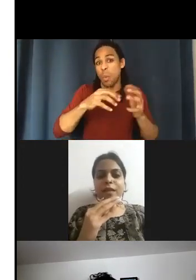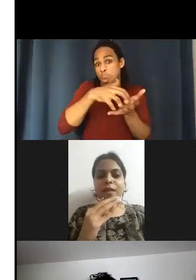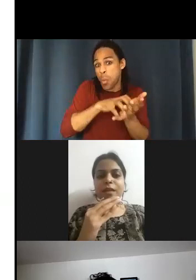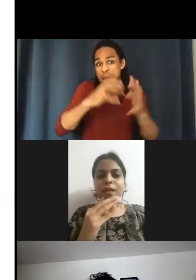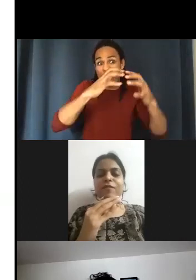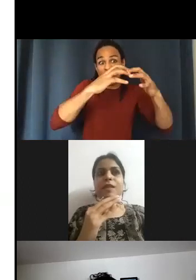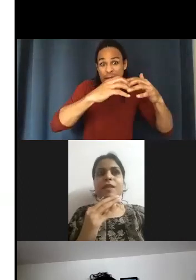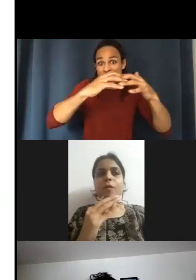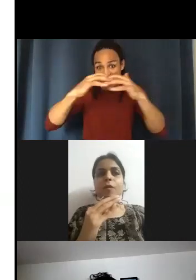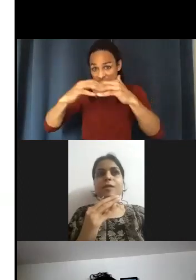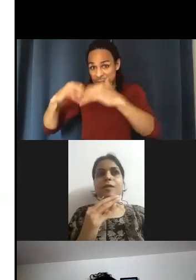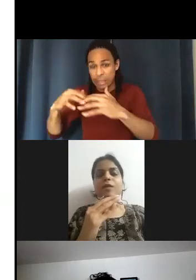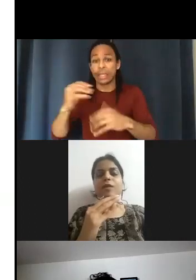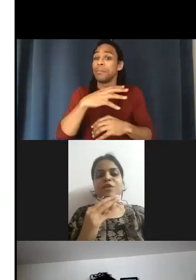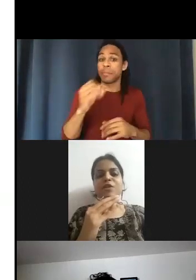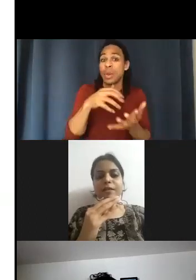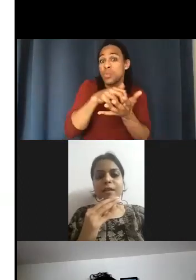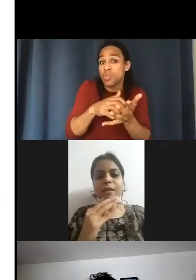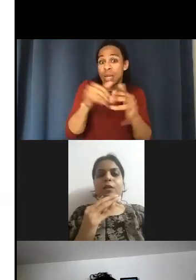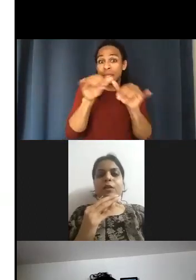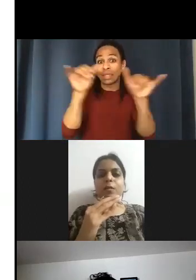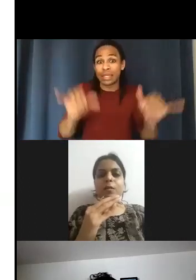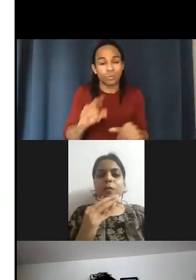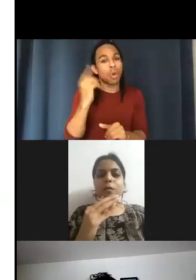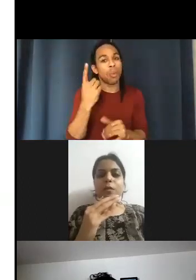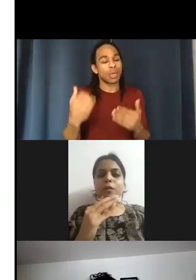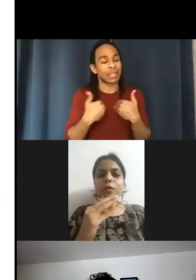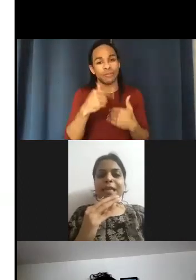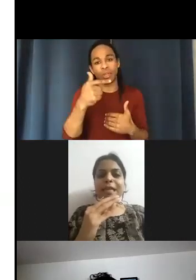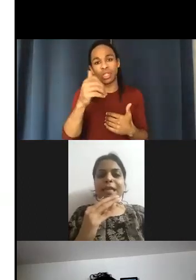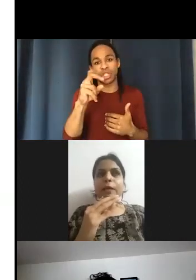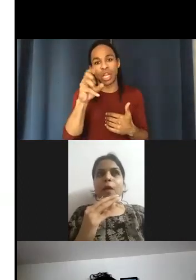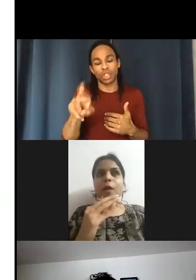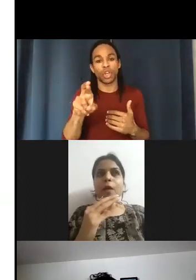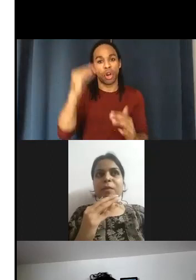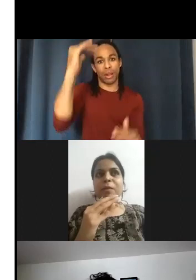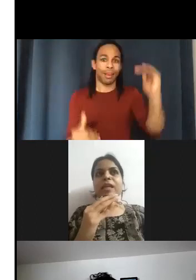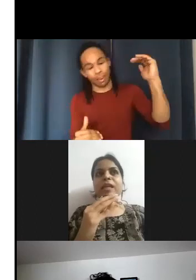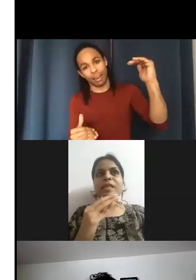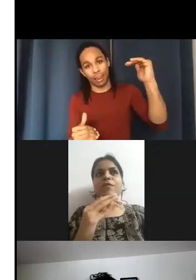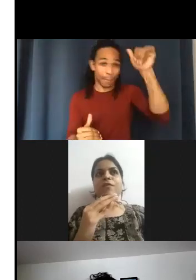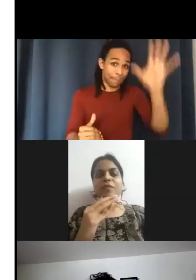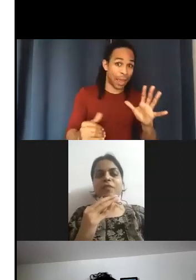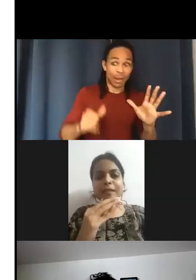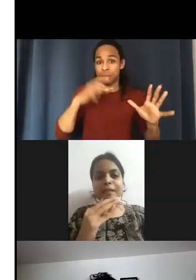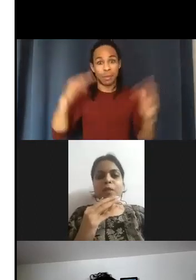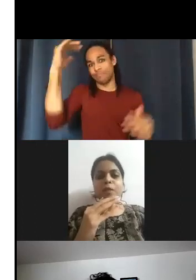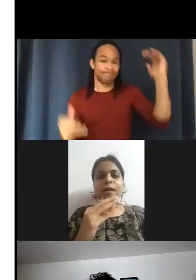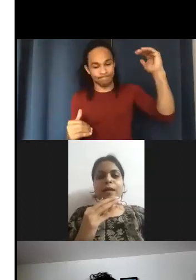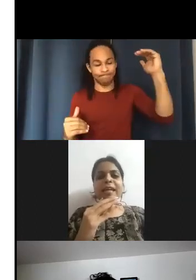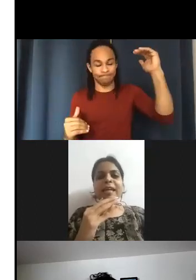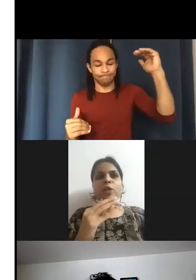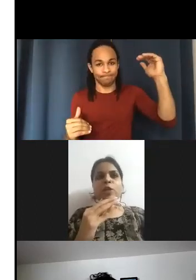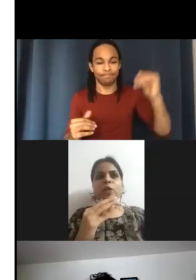weak systems are also always gendered. So to really, amplify the voices from the field. So we